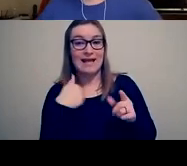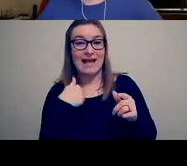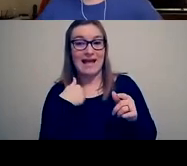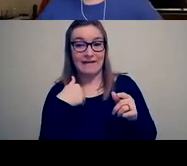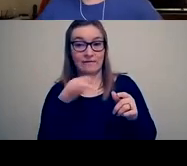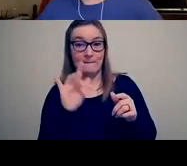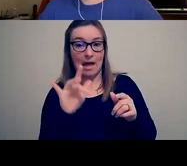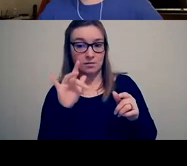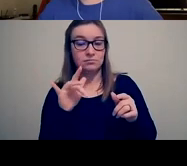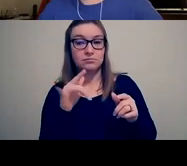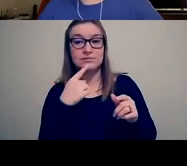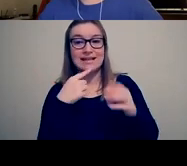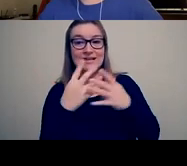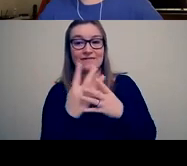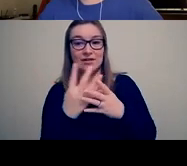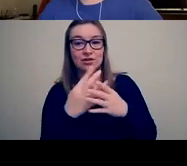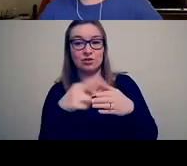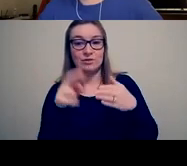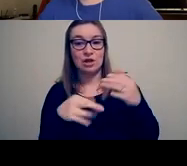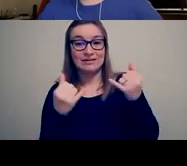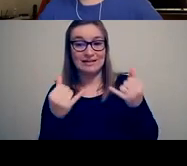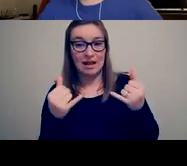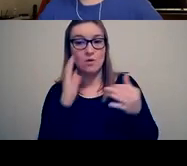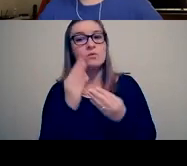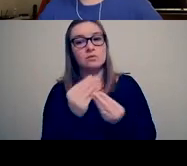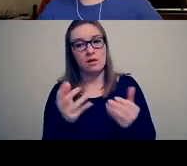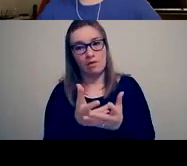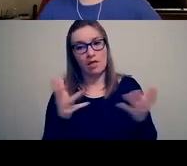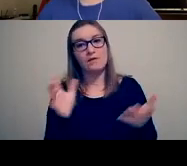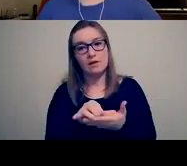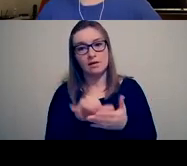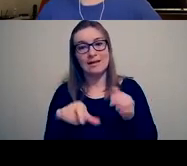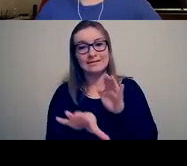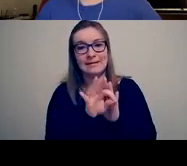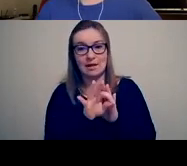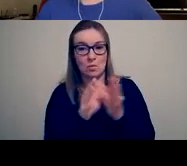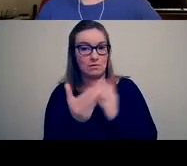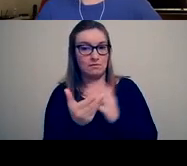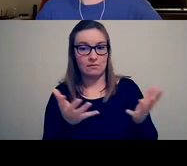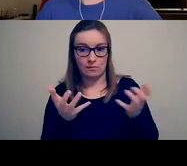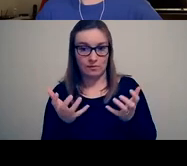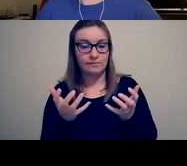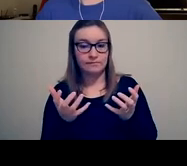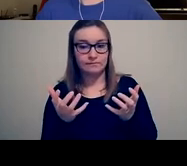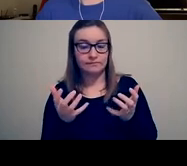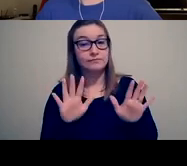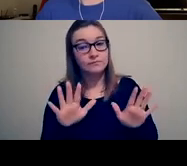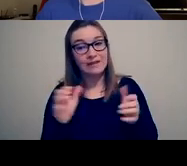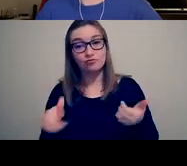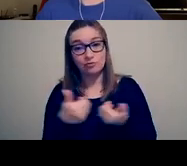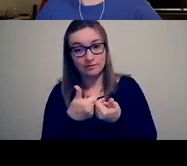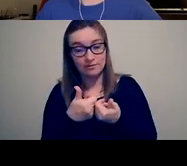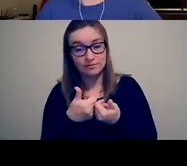now gives you that, ability. Yeah, you can select what you want. The challenge to that